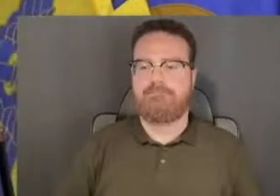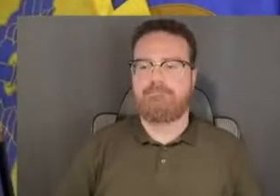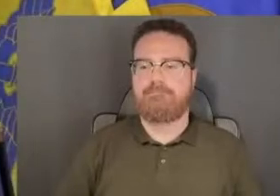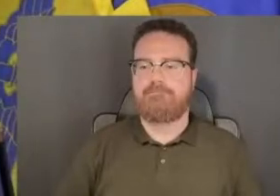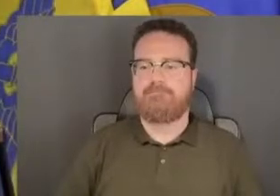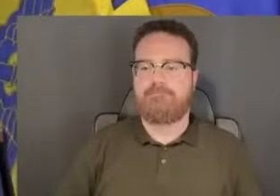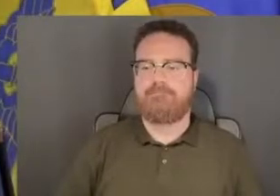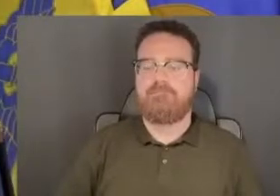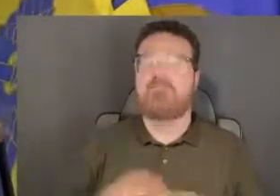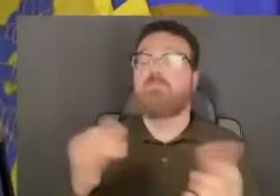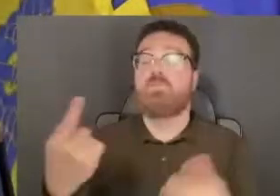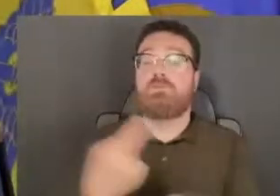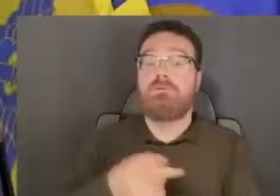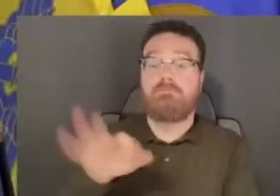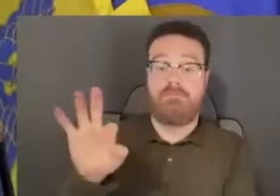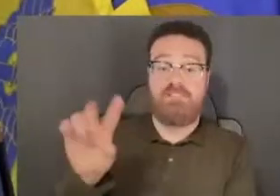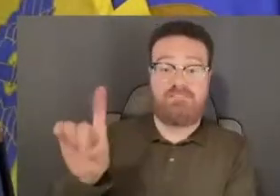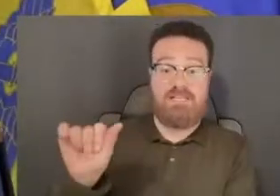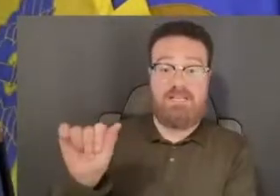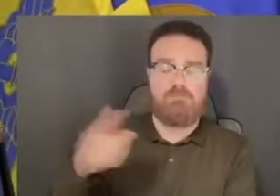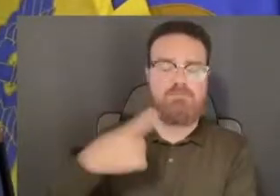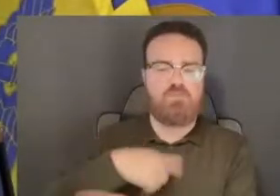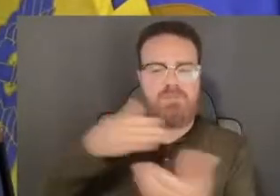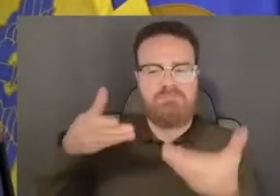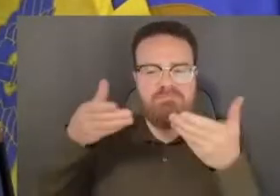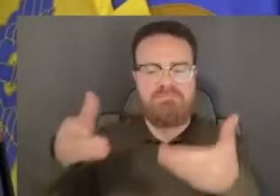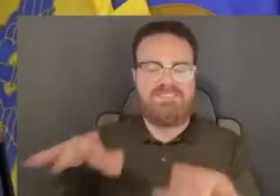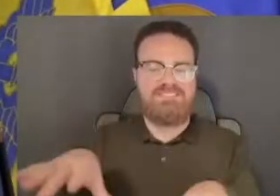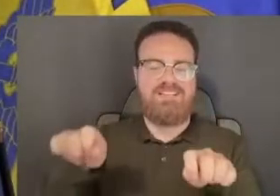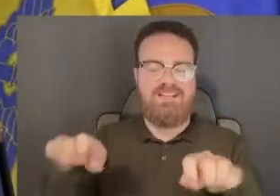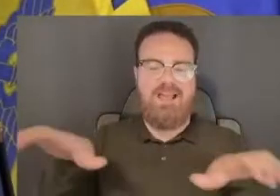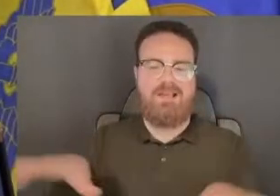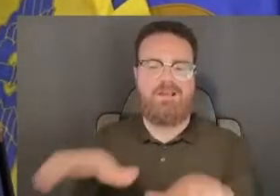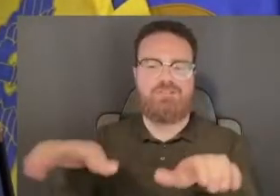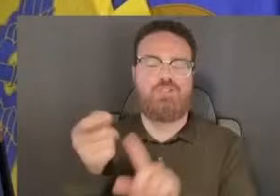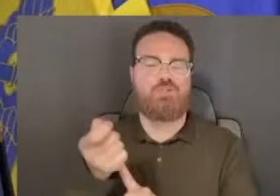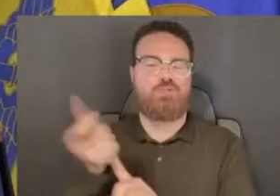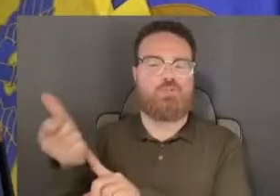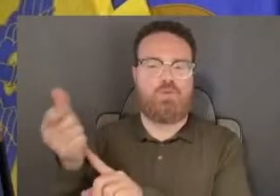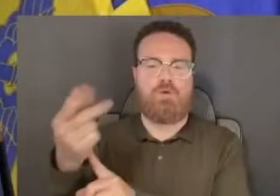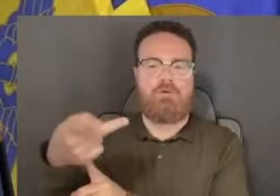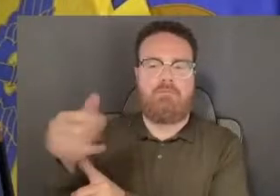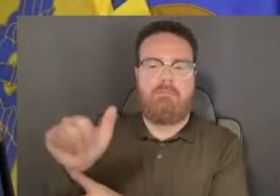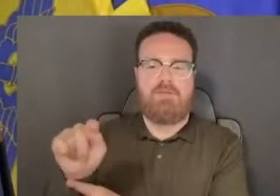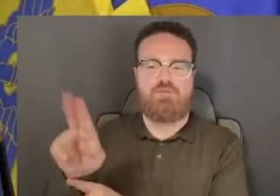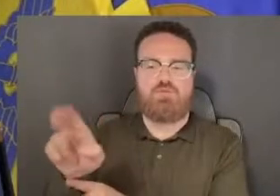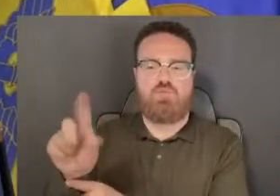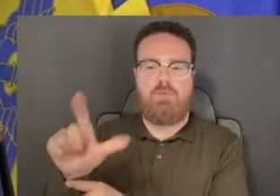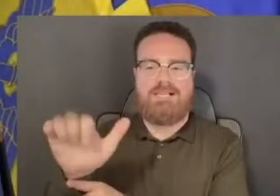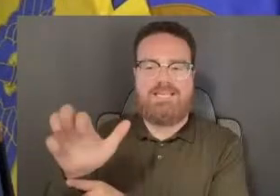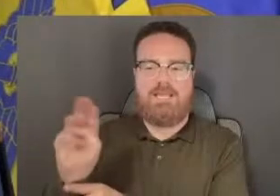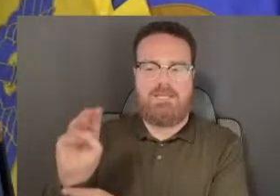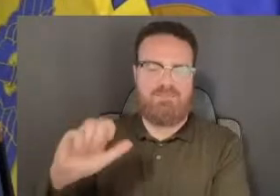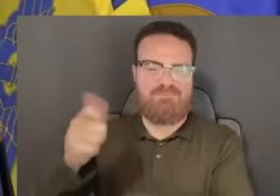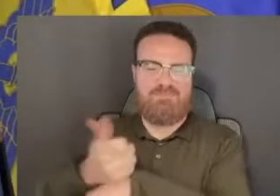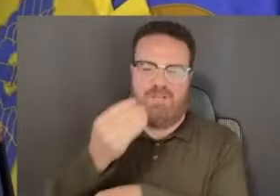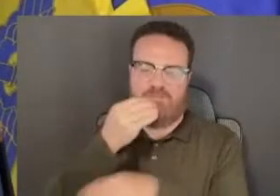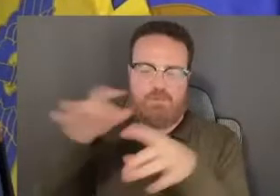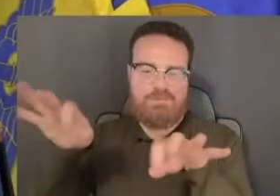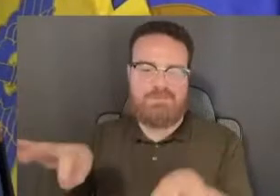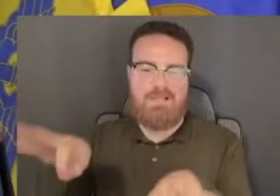Today, the FDA is taking action to remove petroleum-based food dyes from the U.S. food supply and from